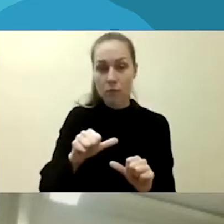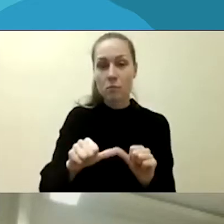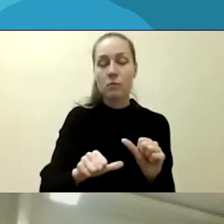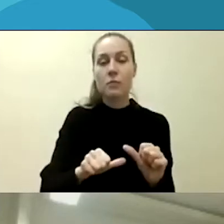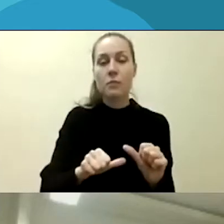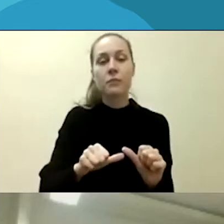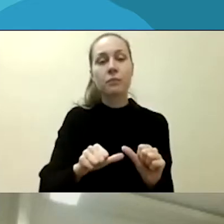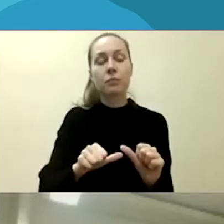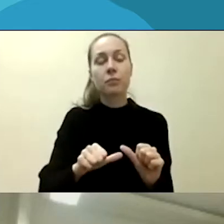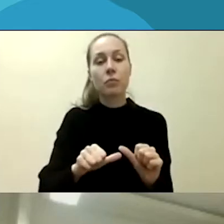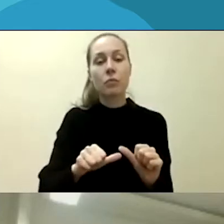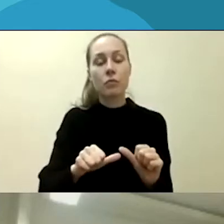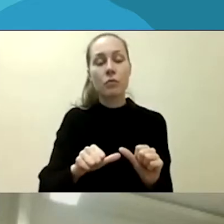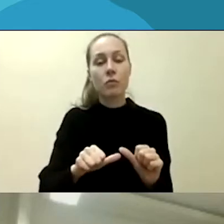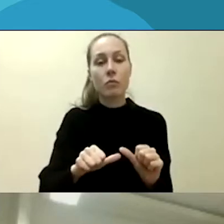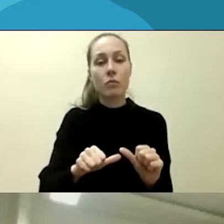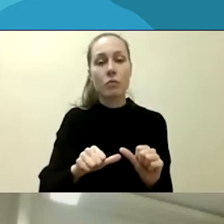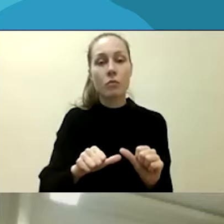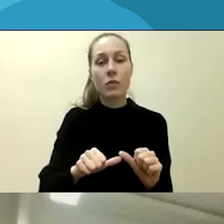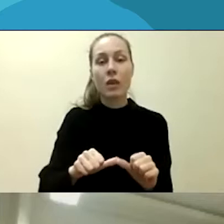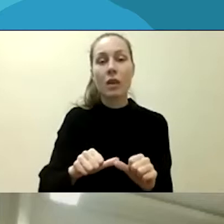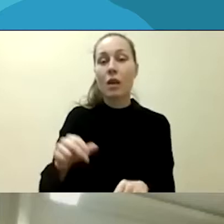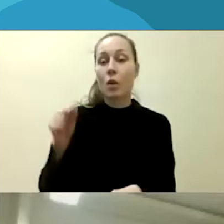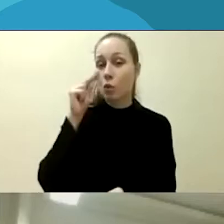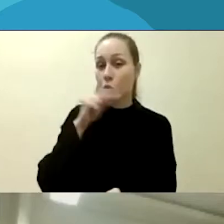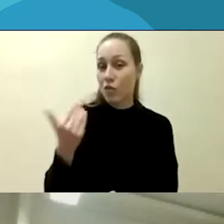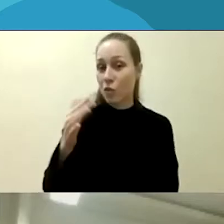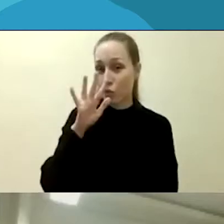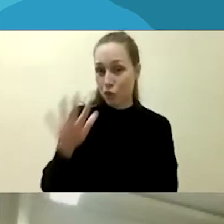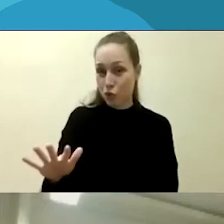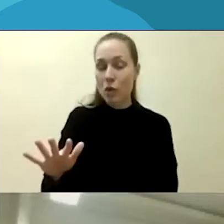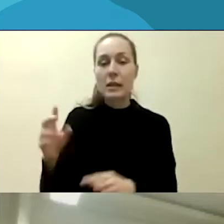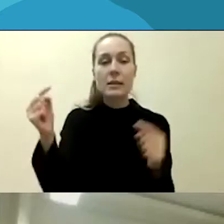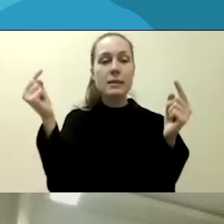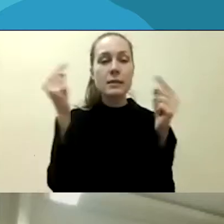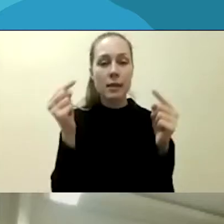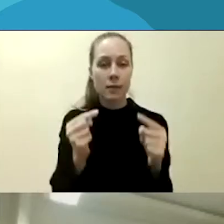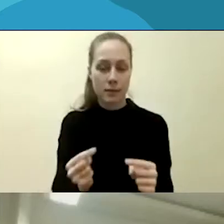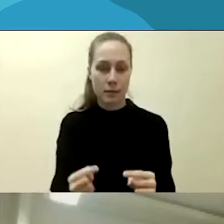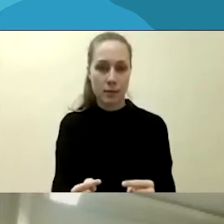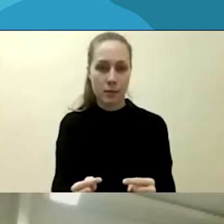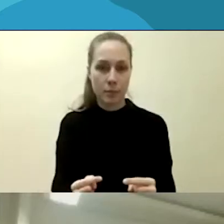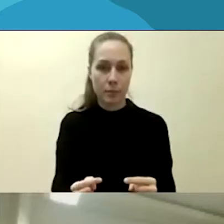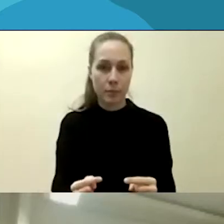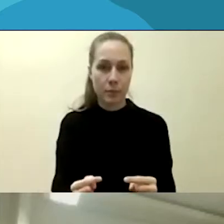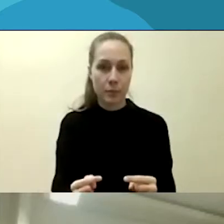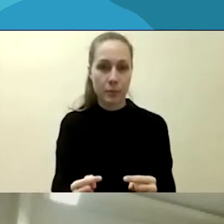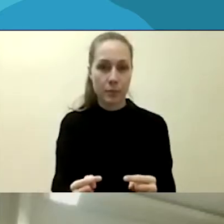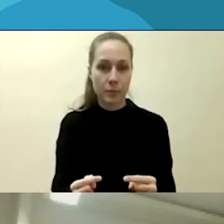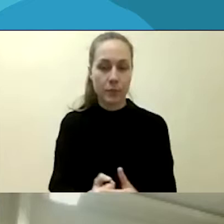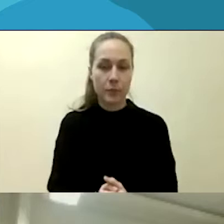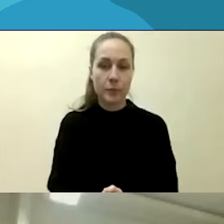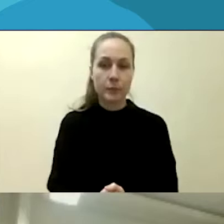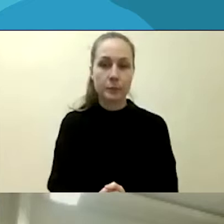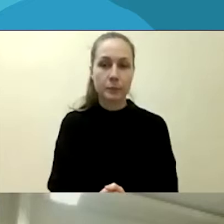reports. They did it every year, but since 2016 it's only every second year. This is the last now